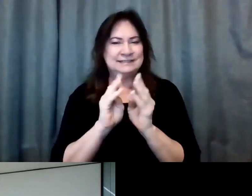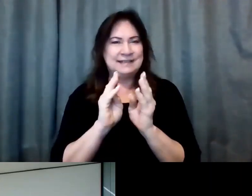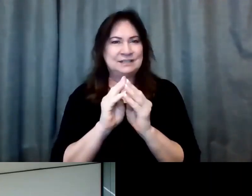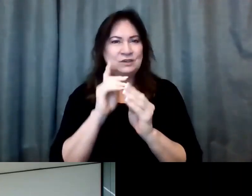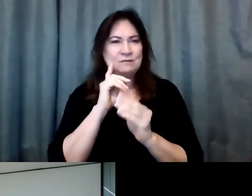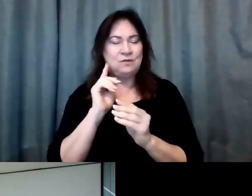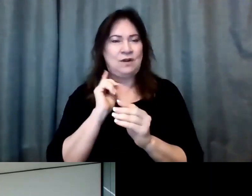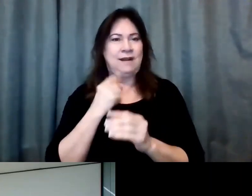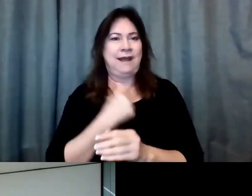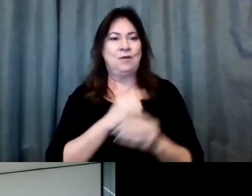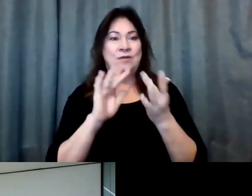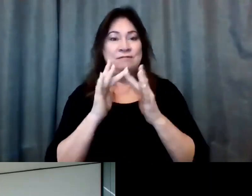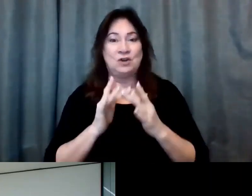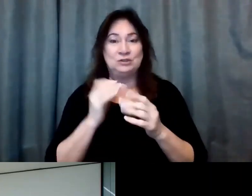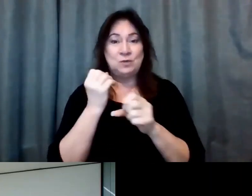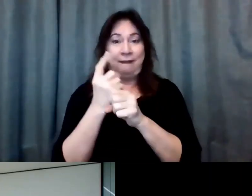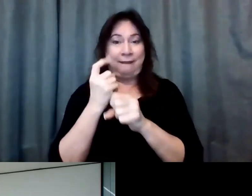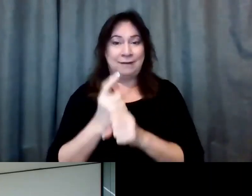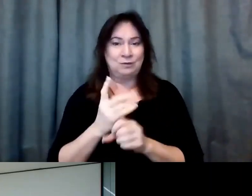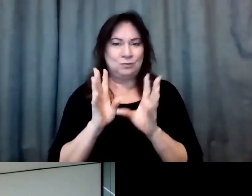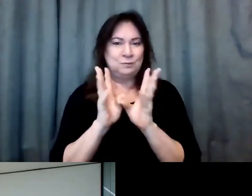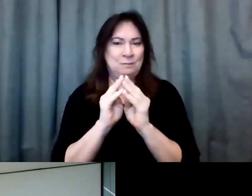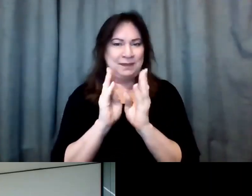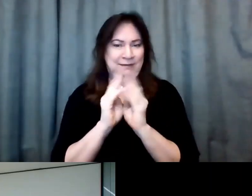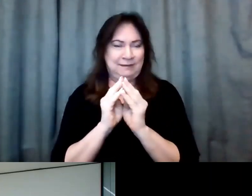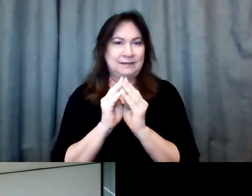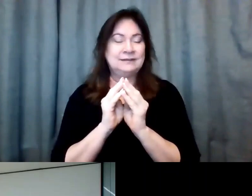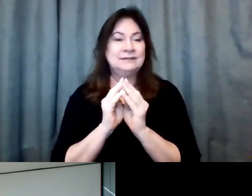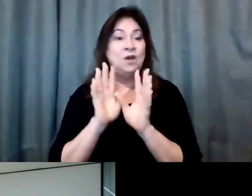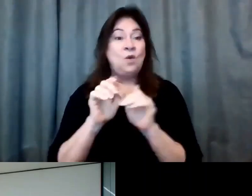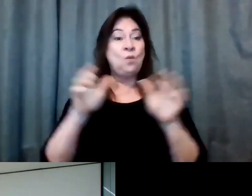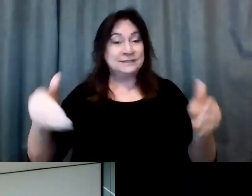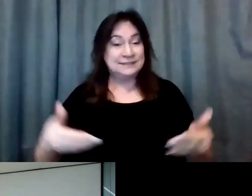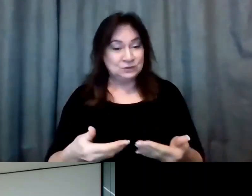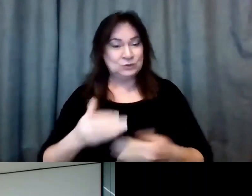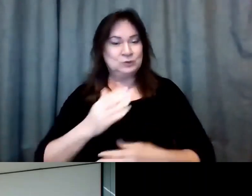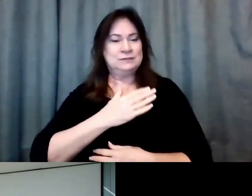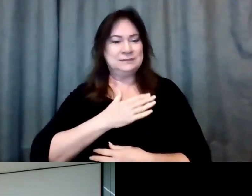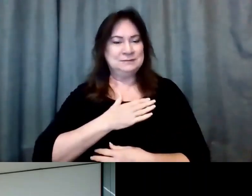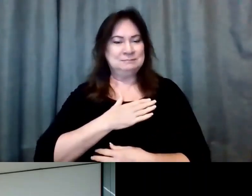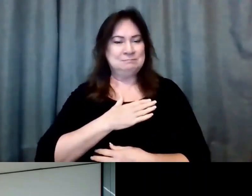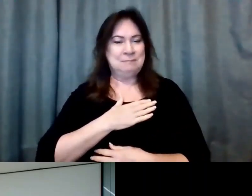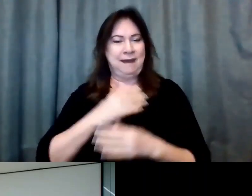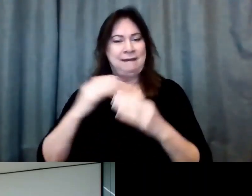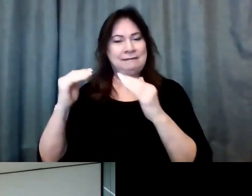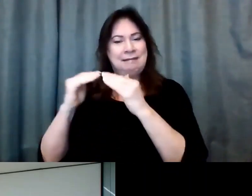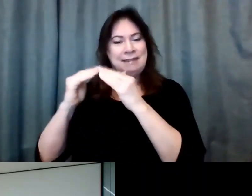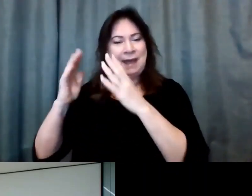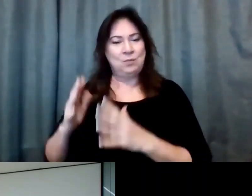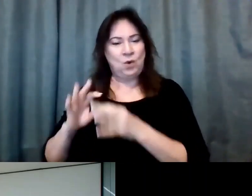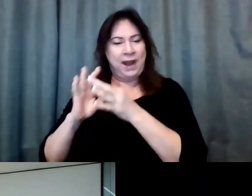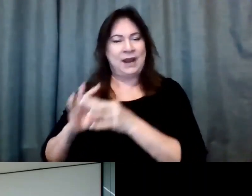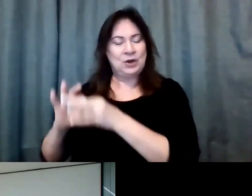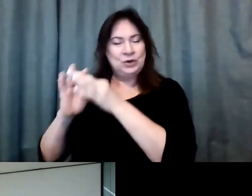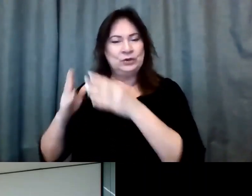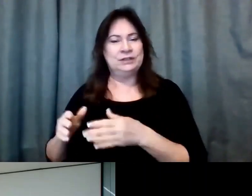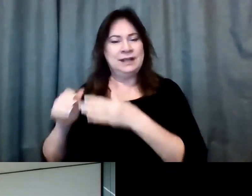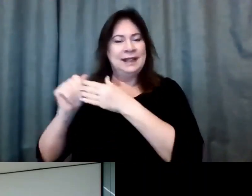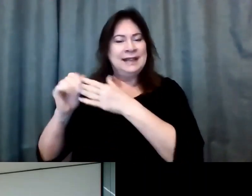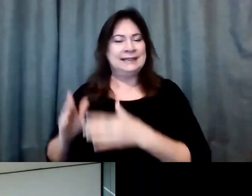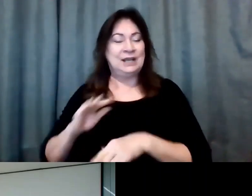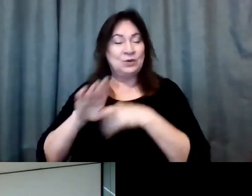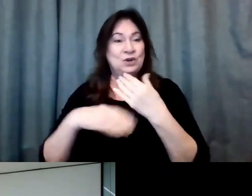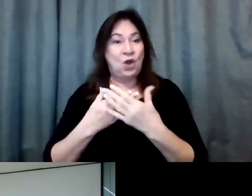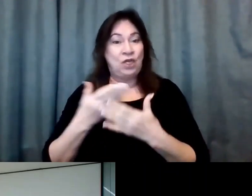our virtual annual meeting. I want to introduce my collaborator and of course our leader in all